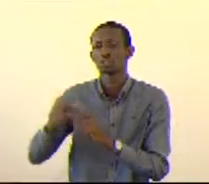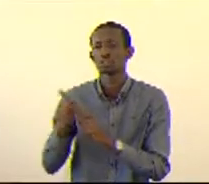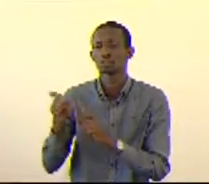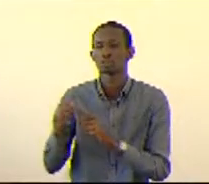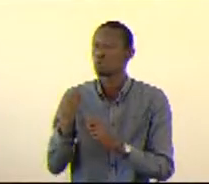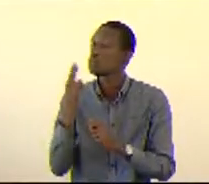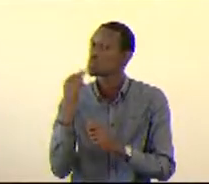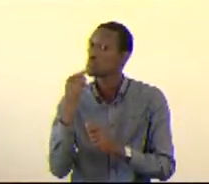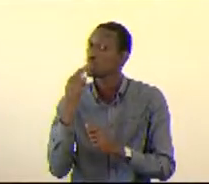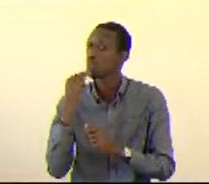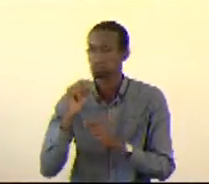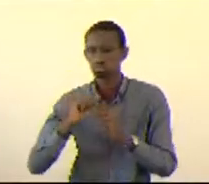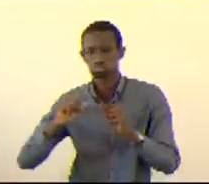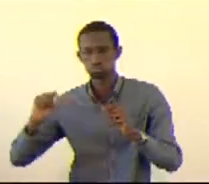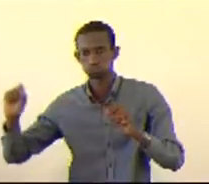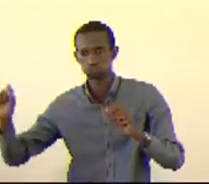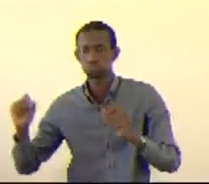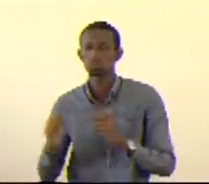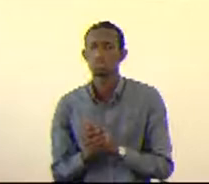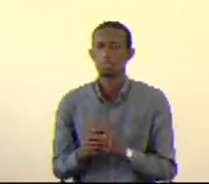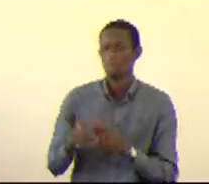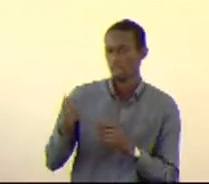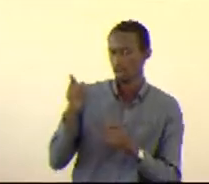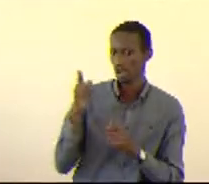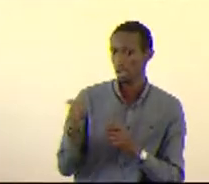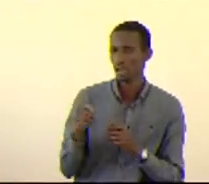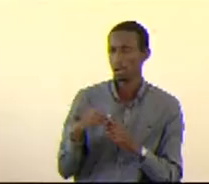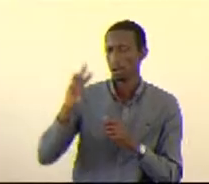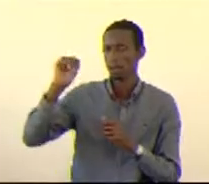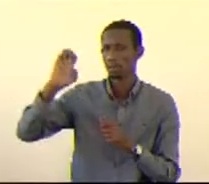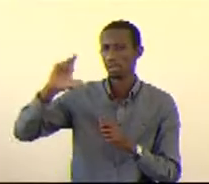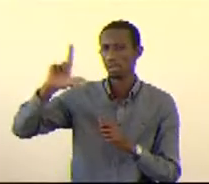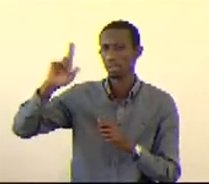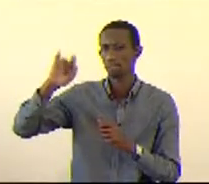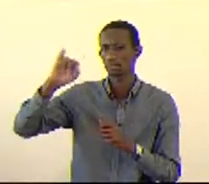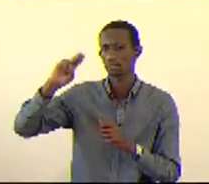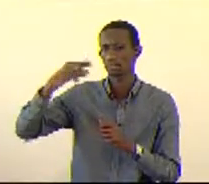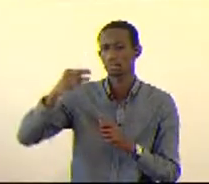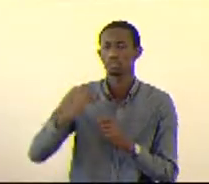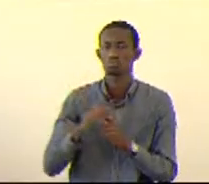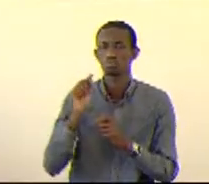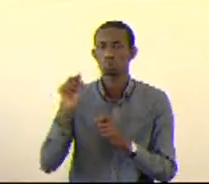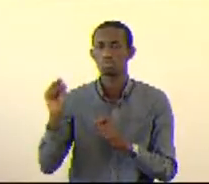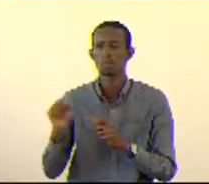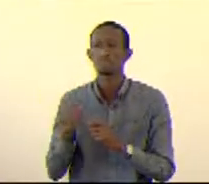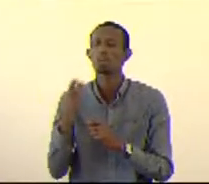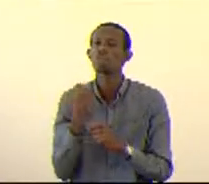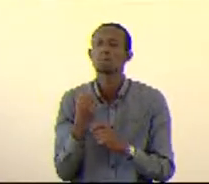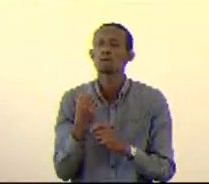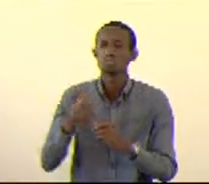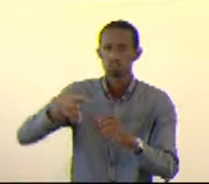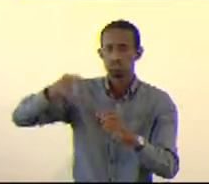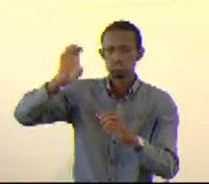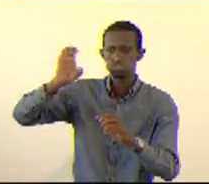about heating. So this is a melting point. And then here we have a liquid. And the liquid is